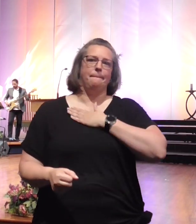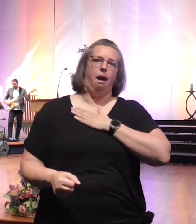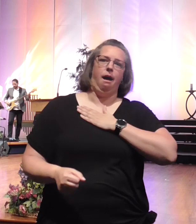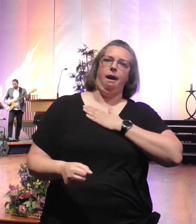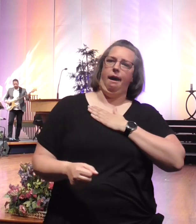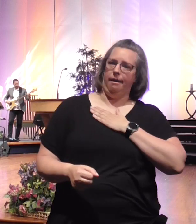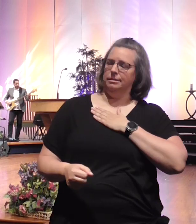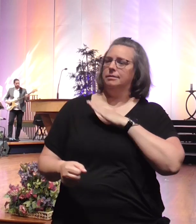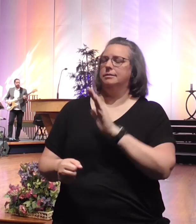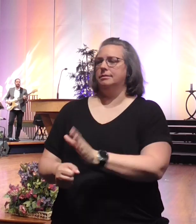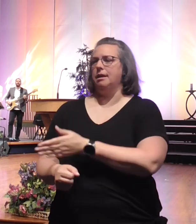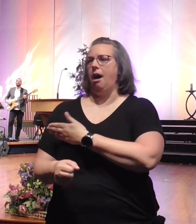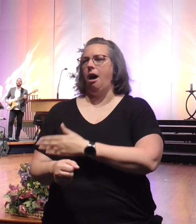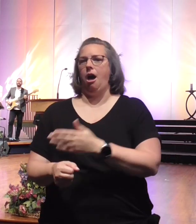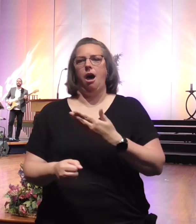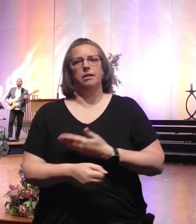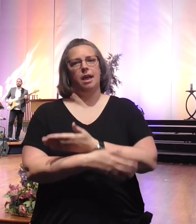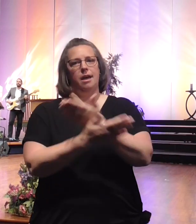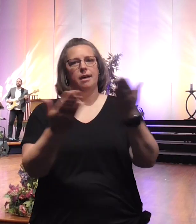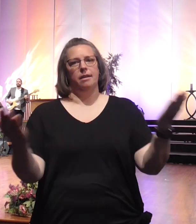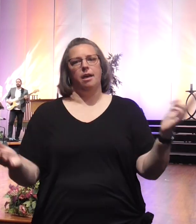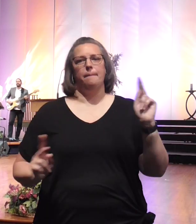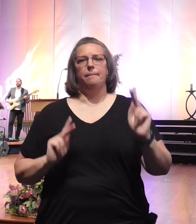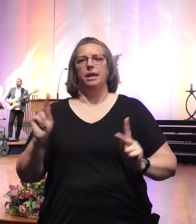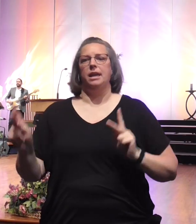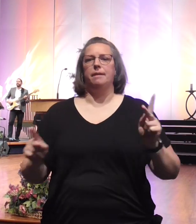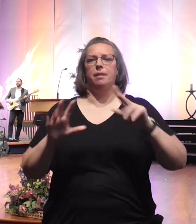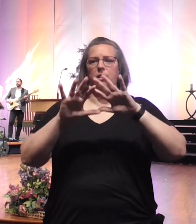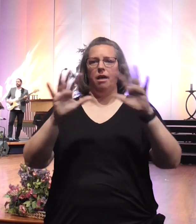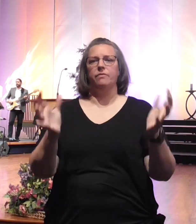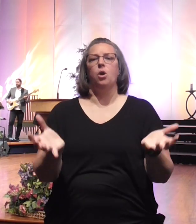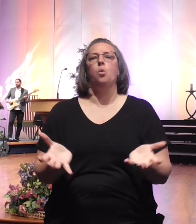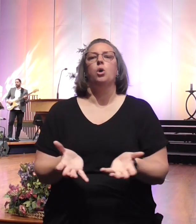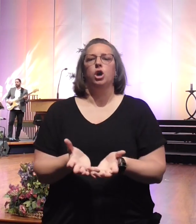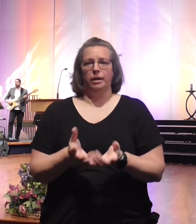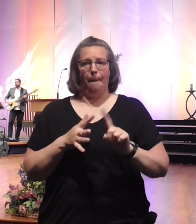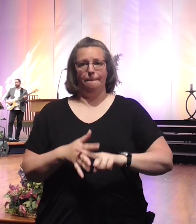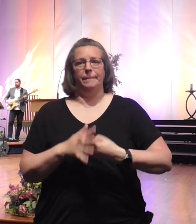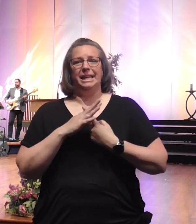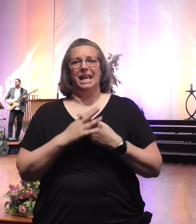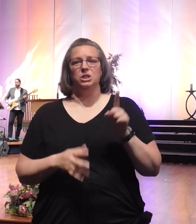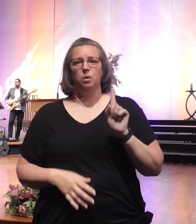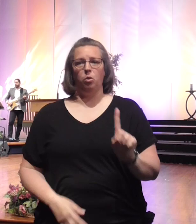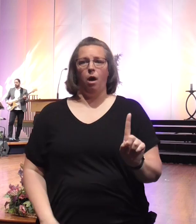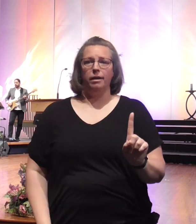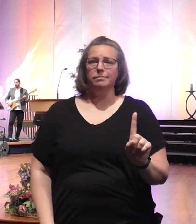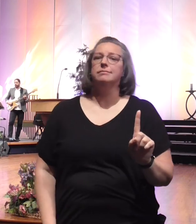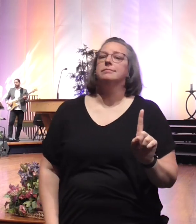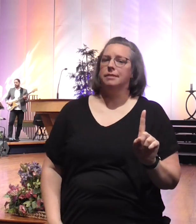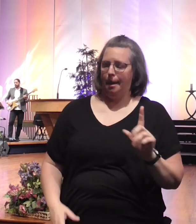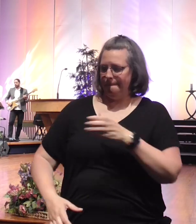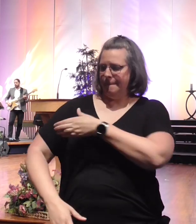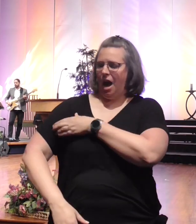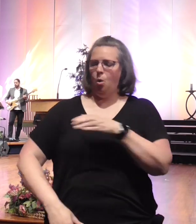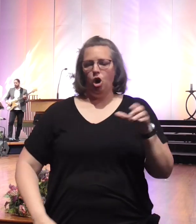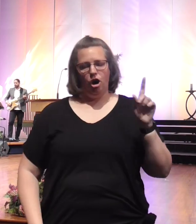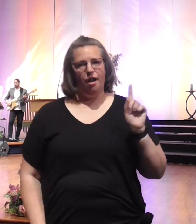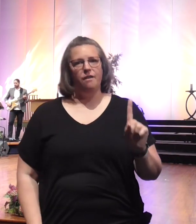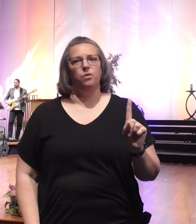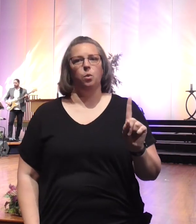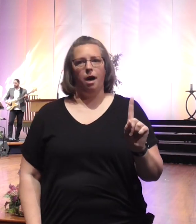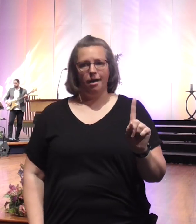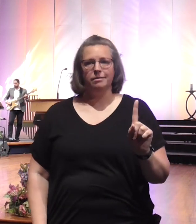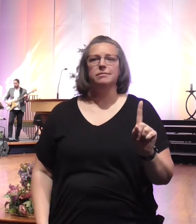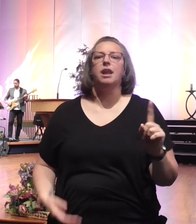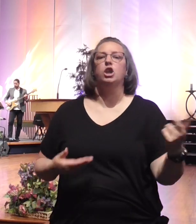song to the people of the world. It all begins with one, the power of